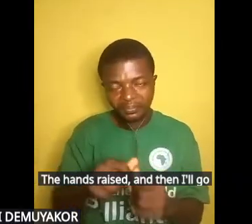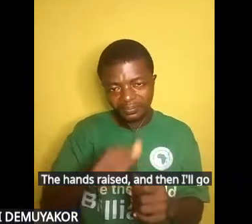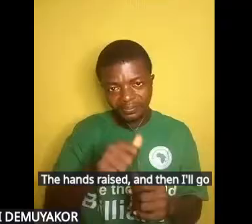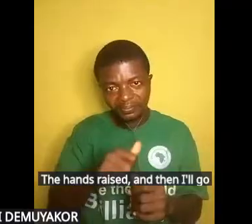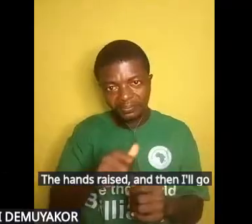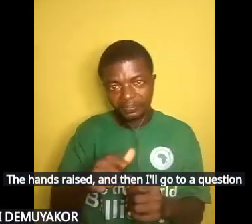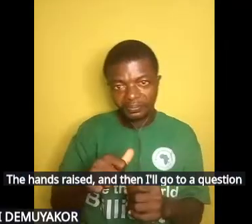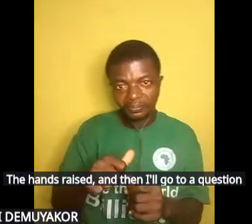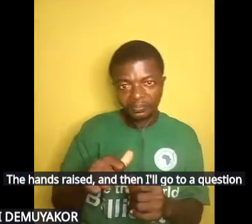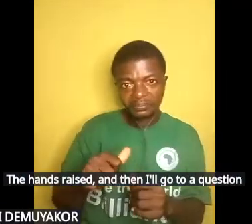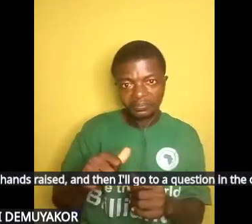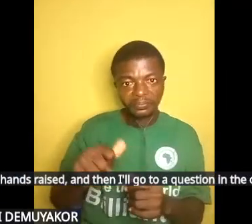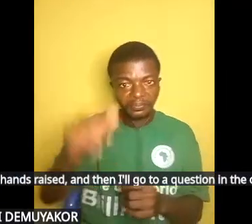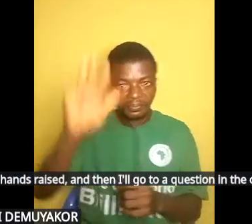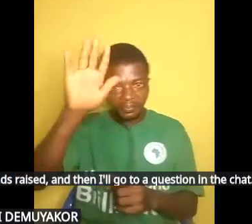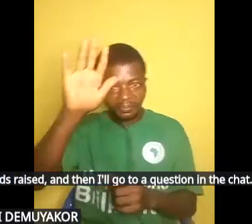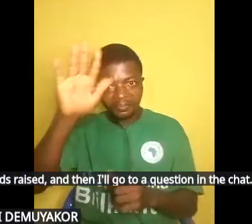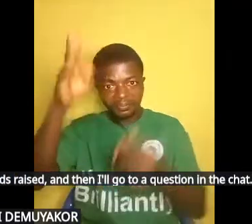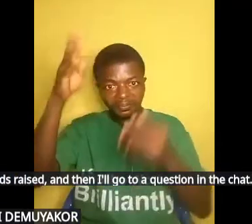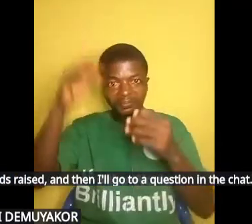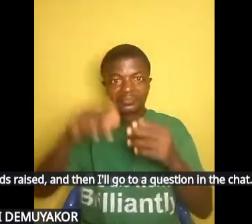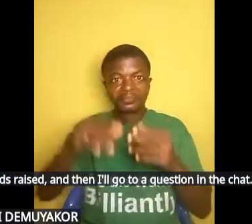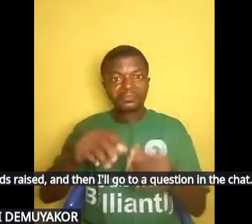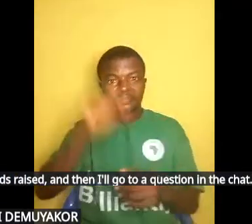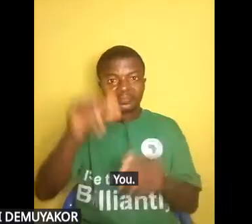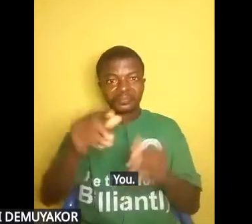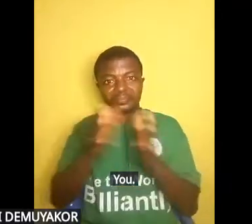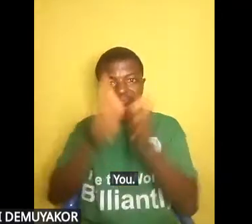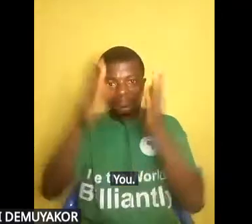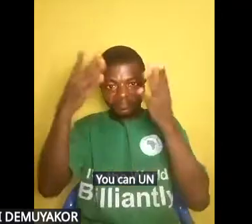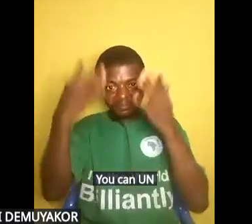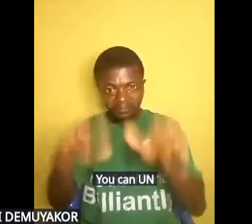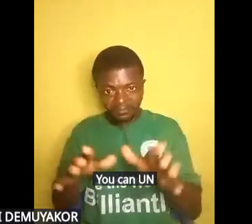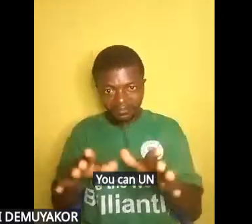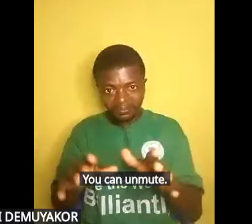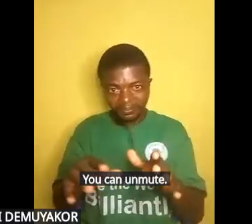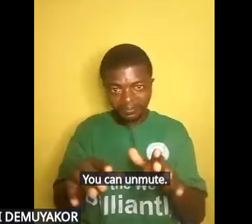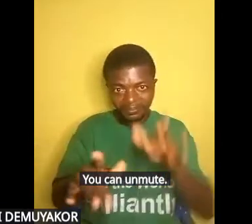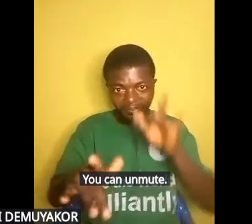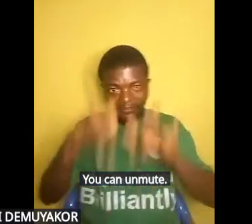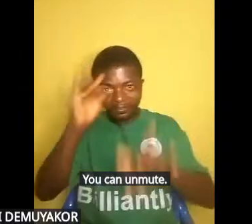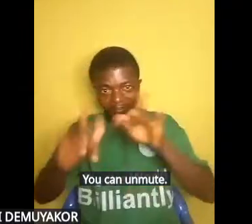in the chat. So Eric, you can unmute.